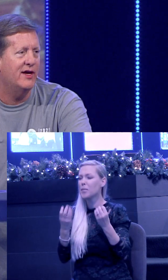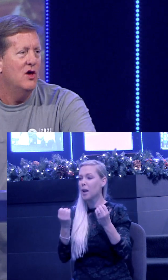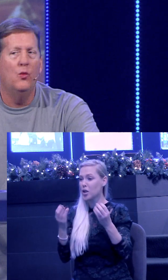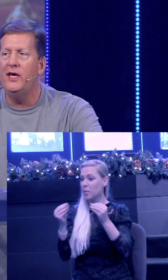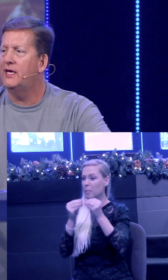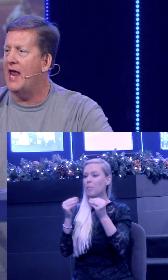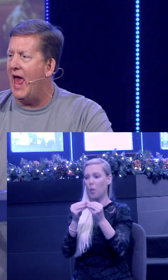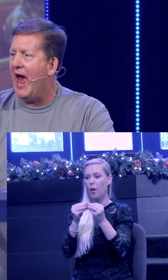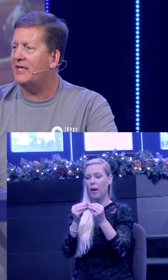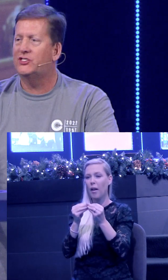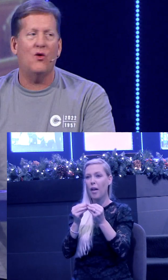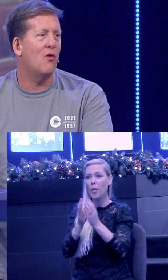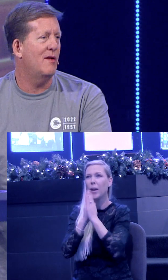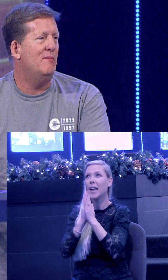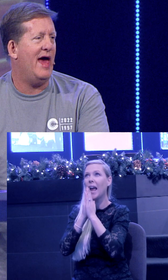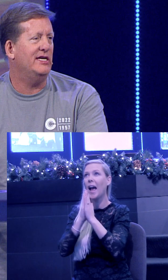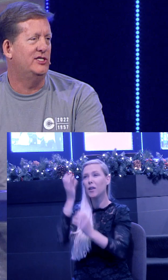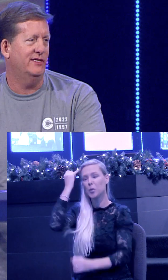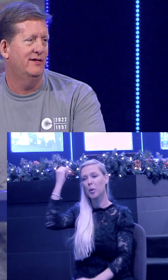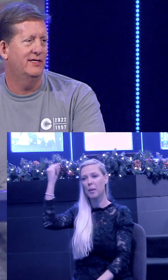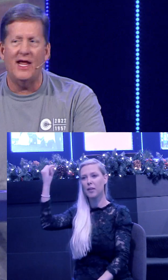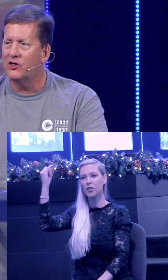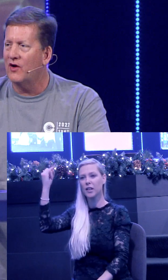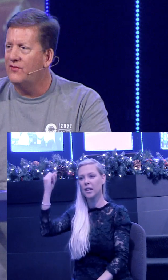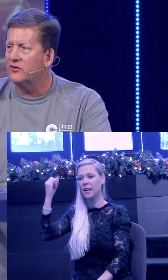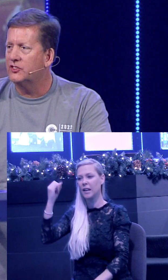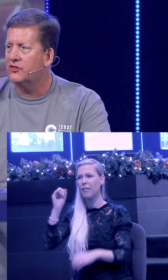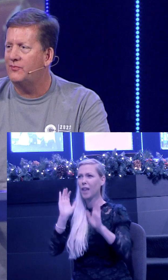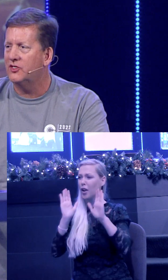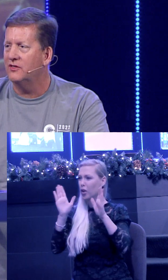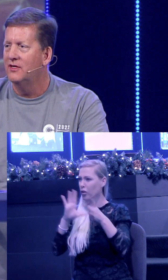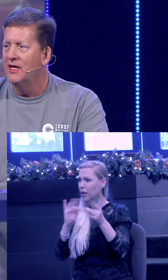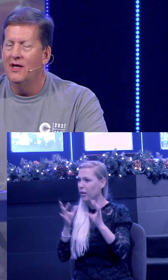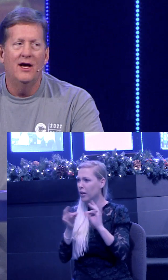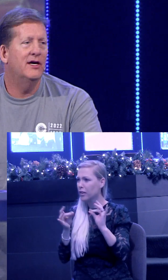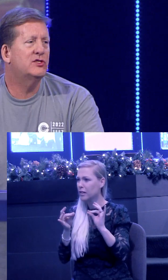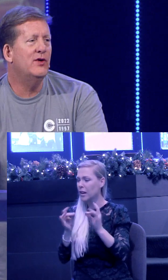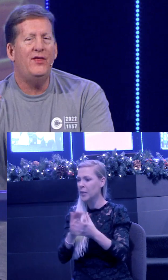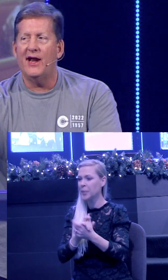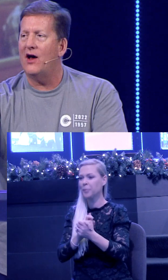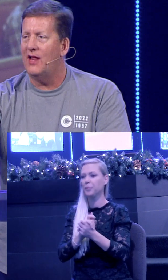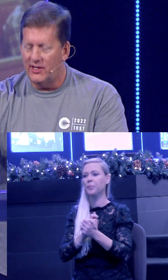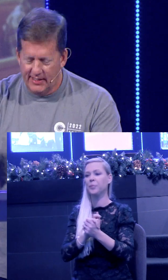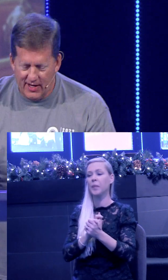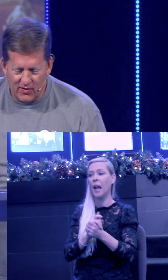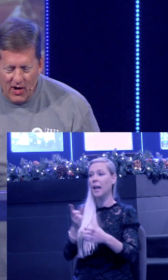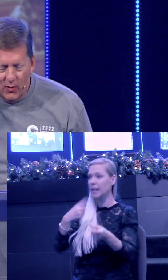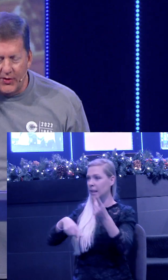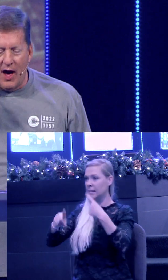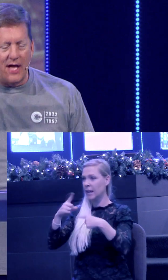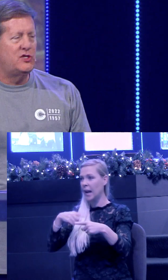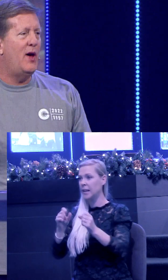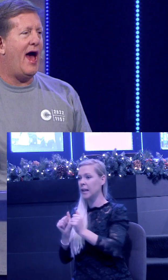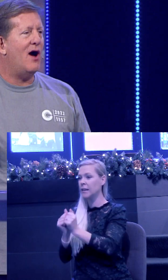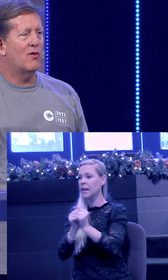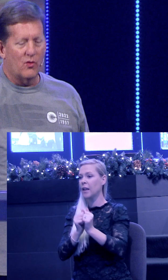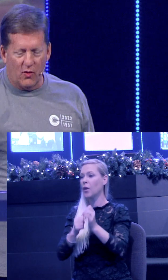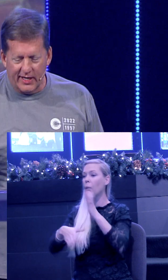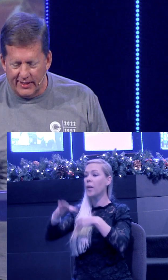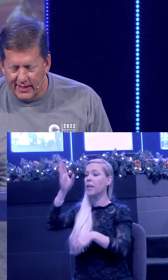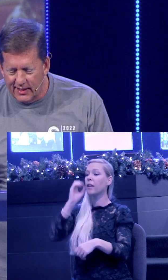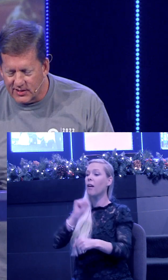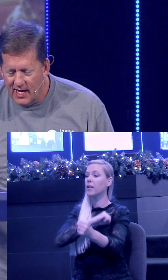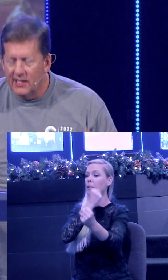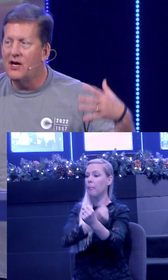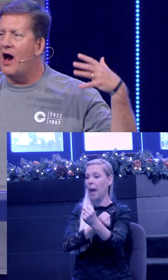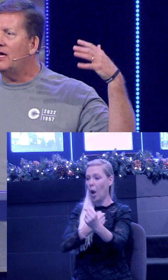anything we can ask or imagine." Isn't that a great verse of scripture? Let's read that out loud together. With God's power